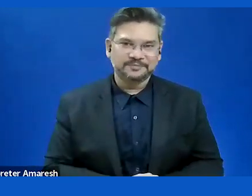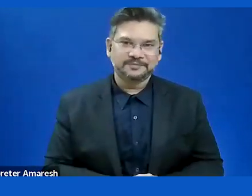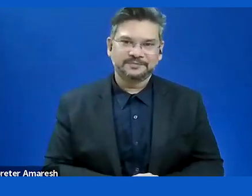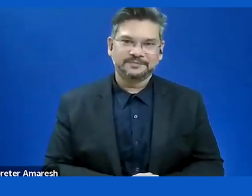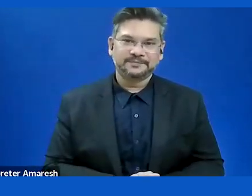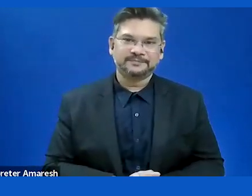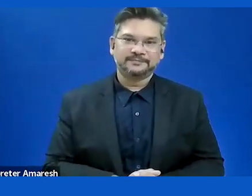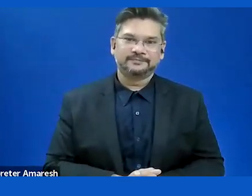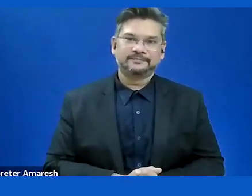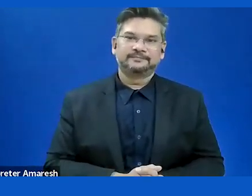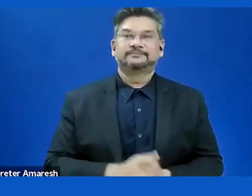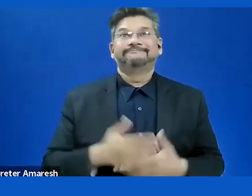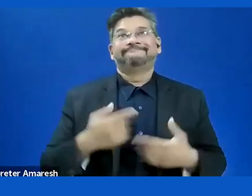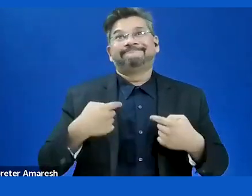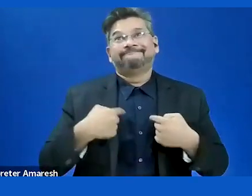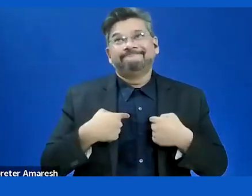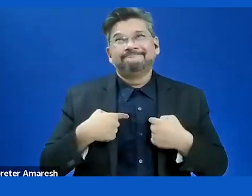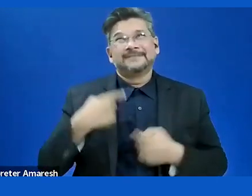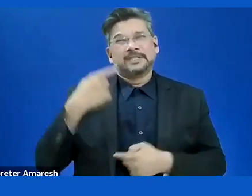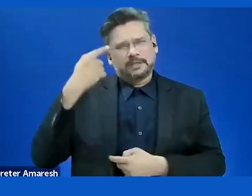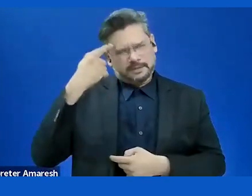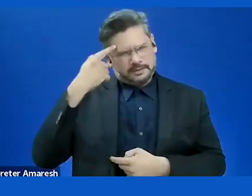Yeah, so I think in terms of